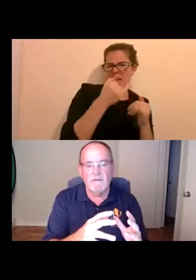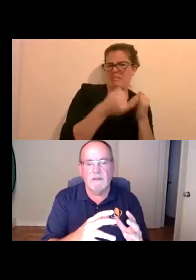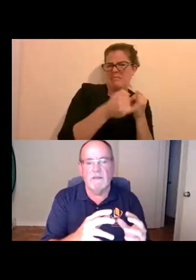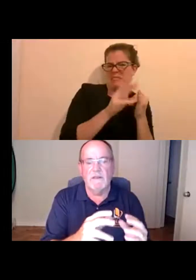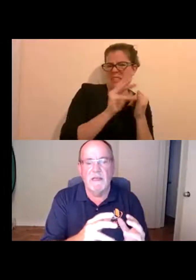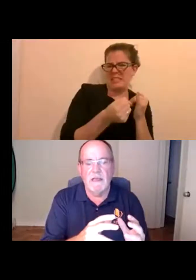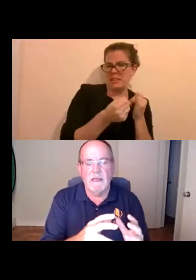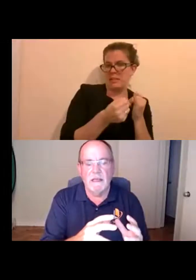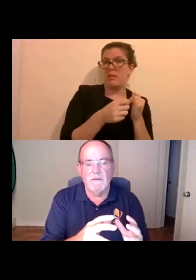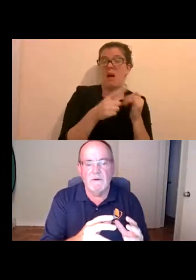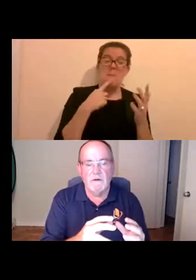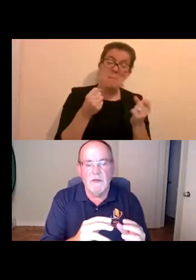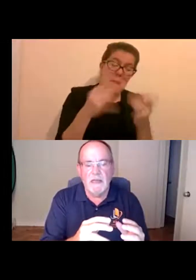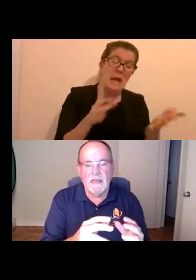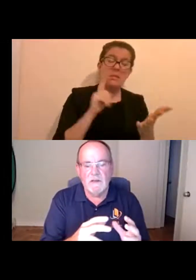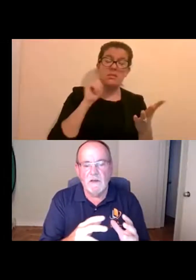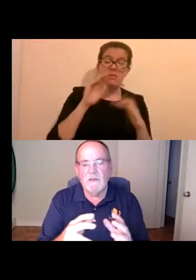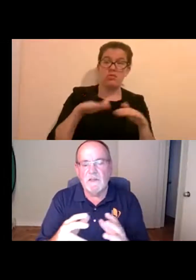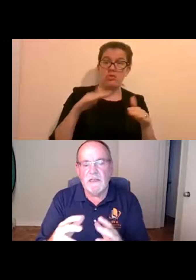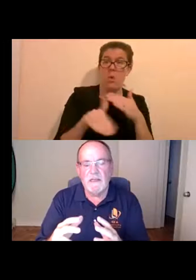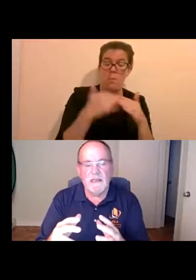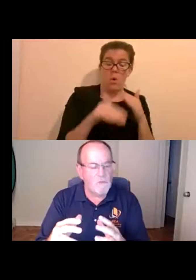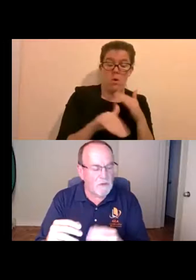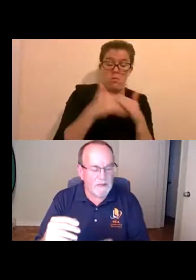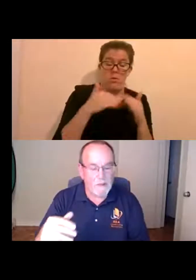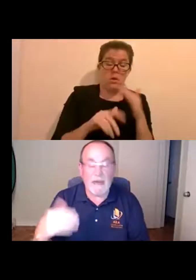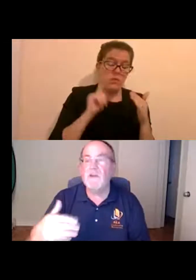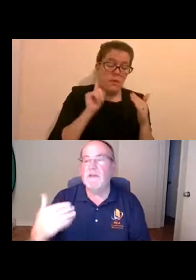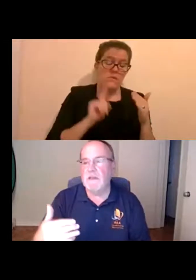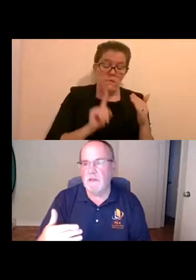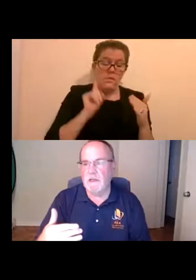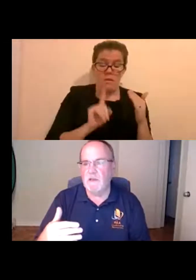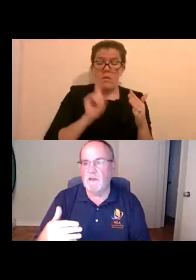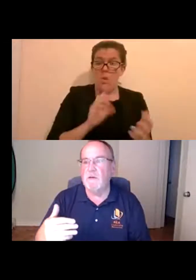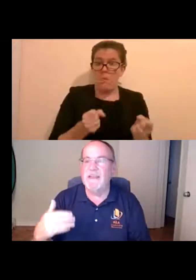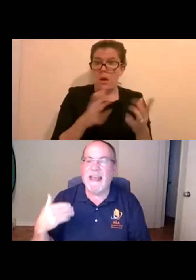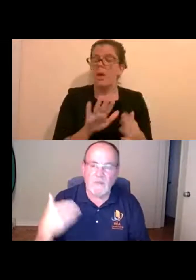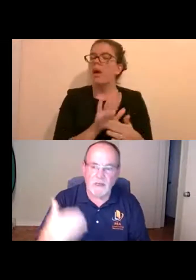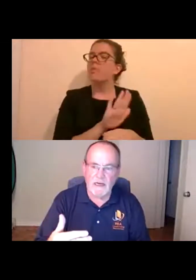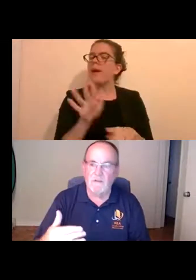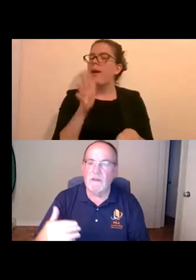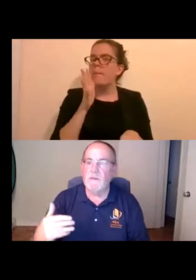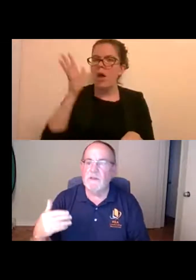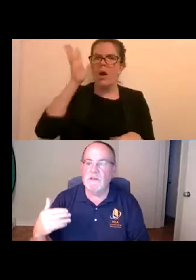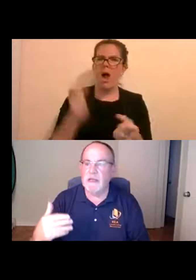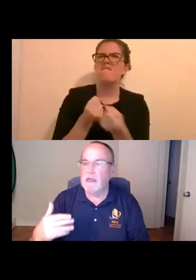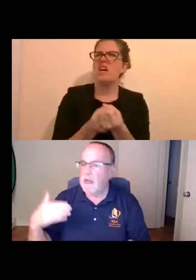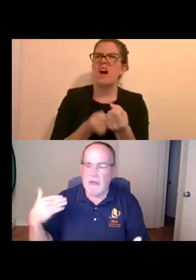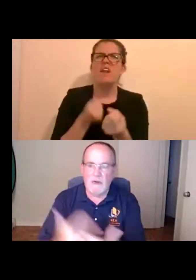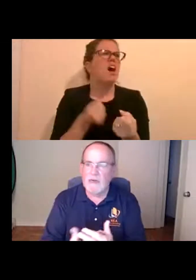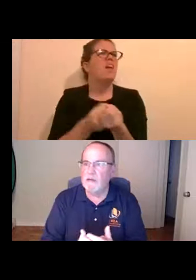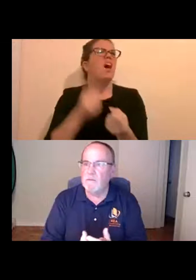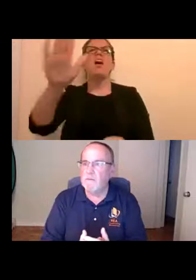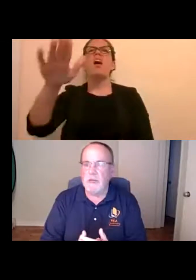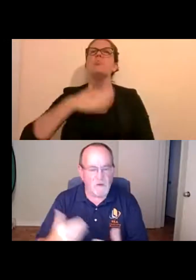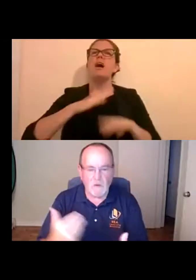of deaf kids that came through. And so you can see that it's really the parents of these kids who have been advocating for them to say, hey,